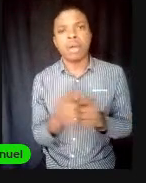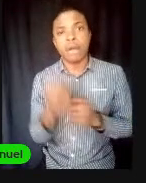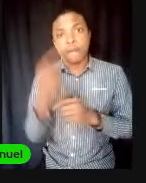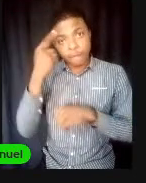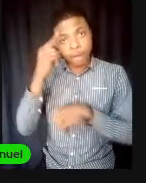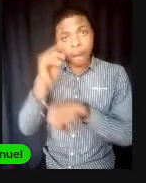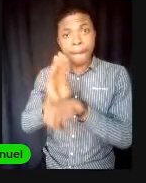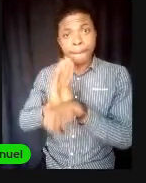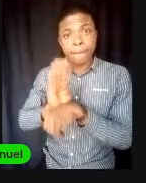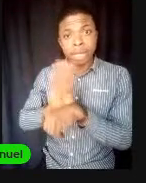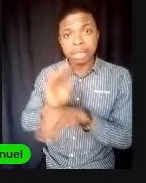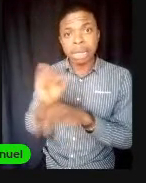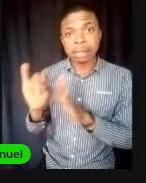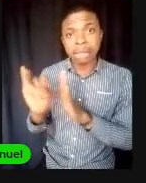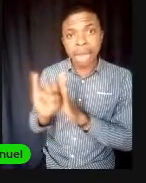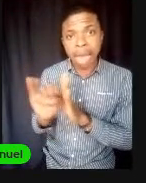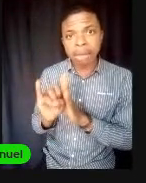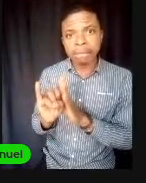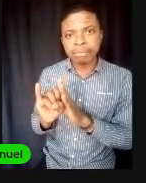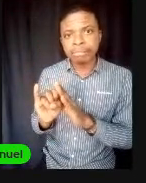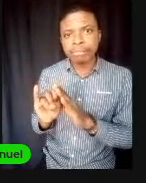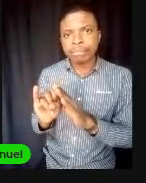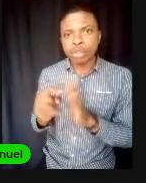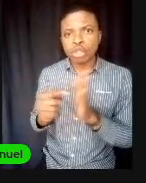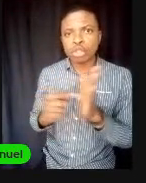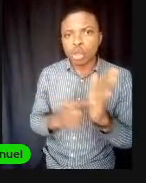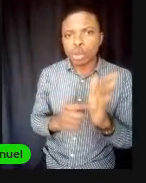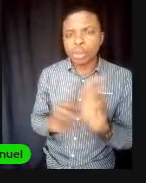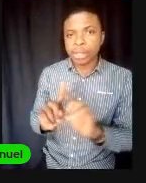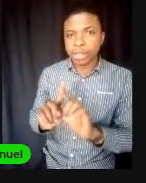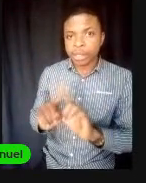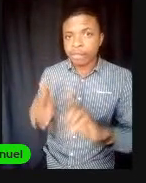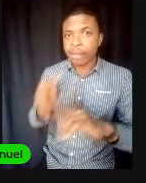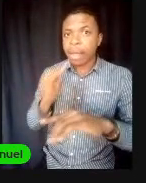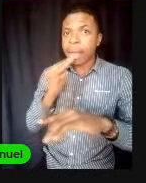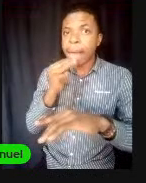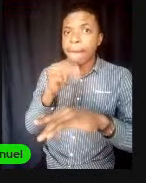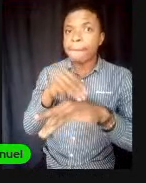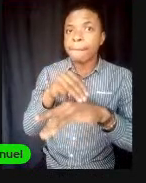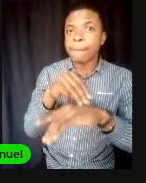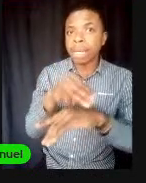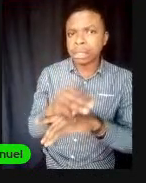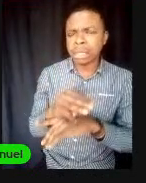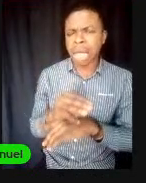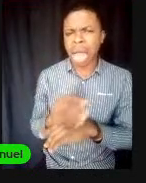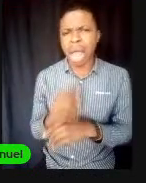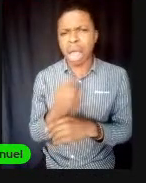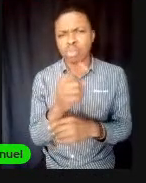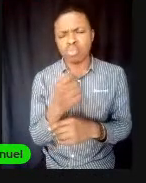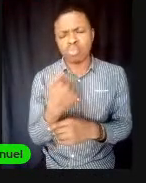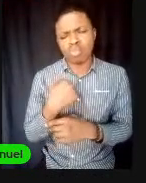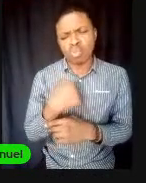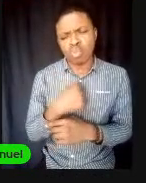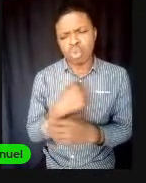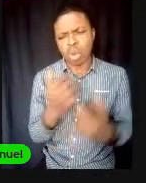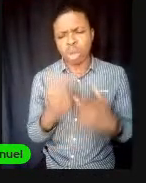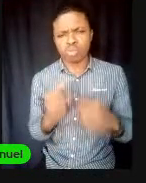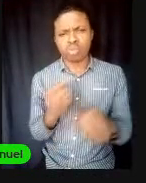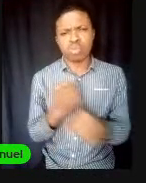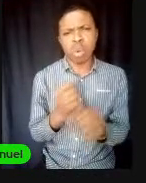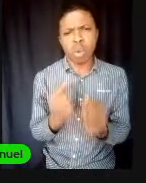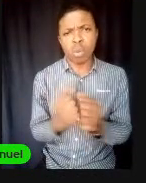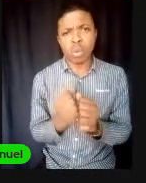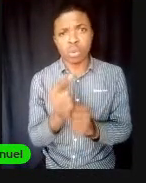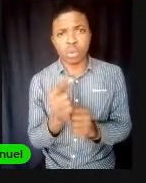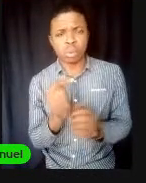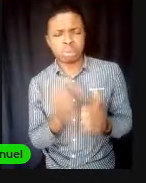information on how someone will reach you, right? It sends a different message. A flyer about a brand is telling people, this is what I